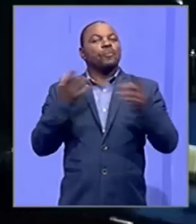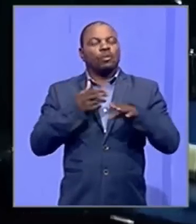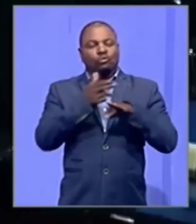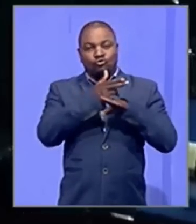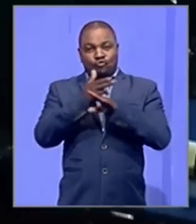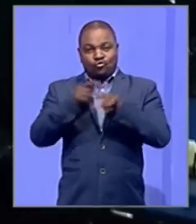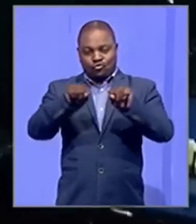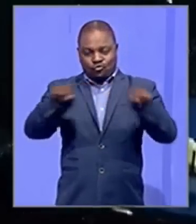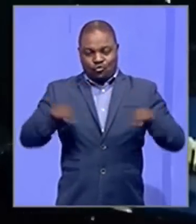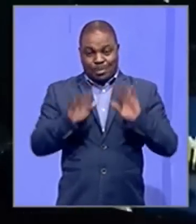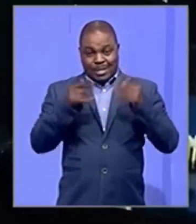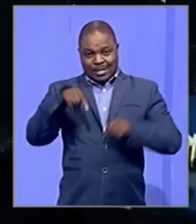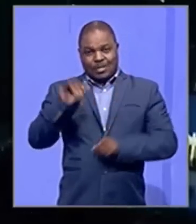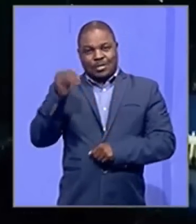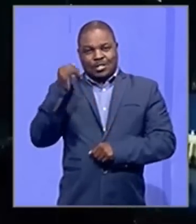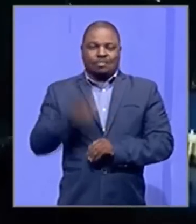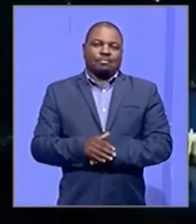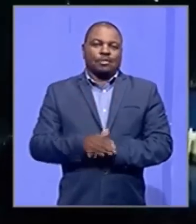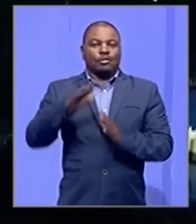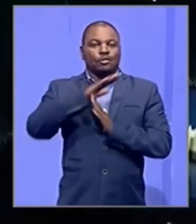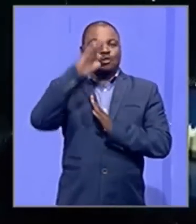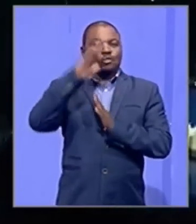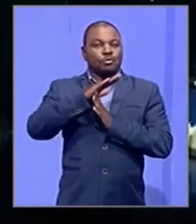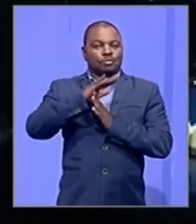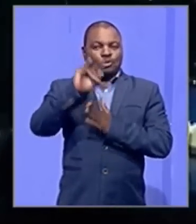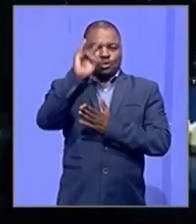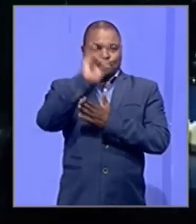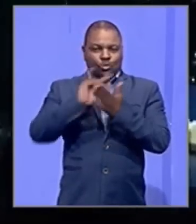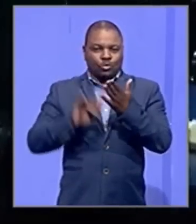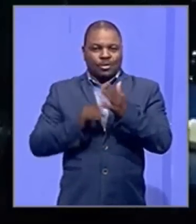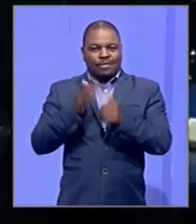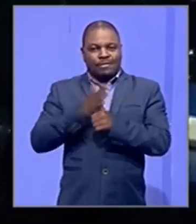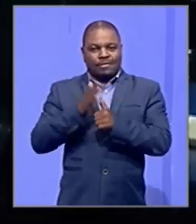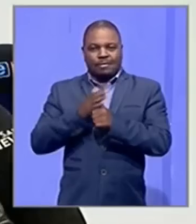10 Auckland Park re lesolela pele dihlogo tša tšona.